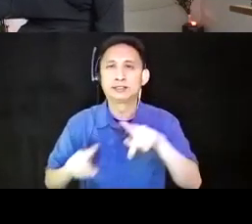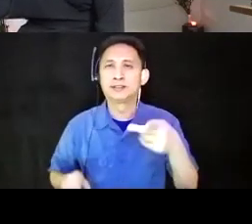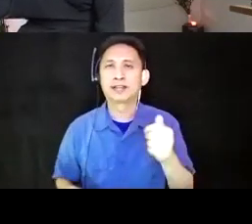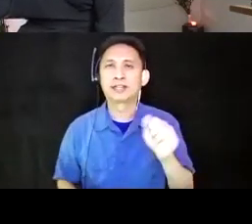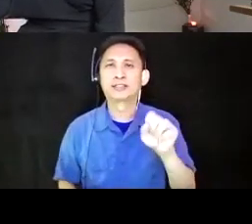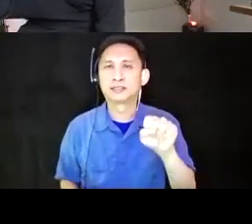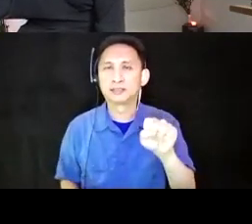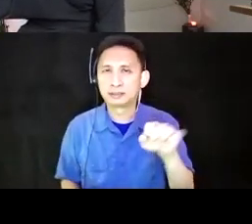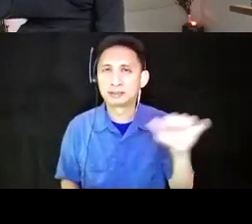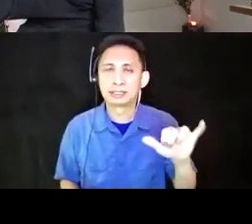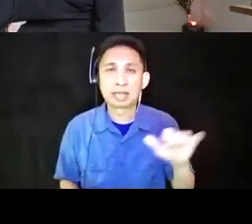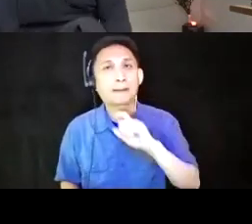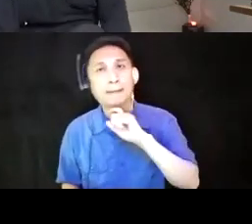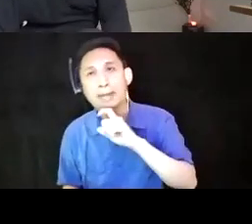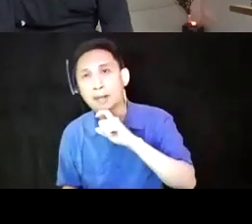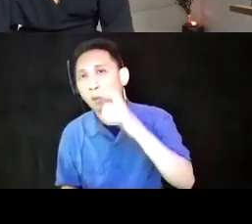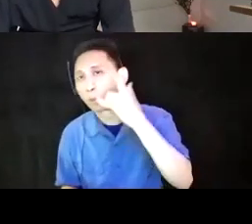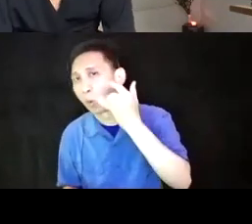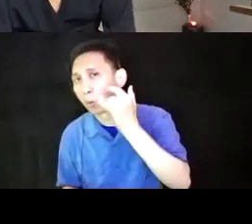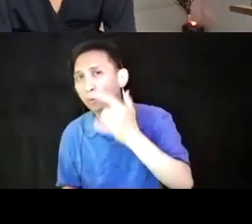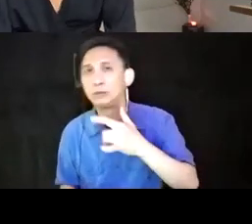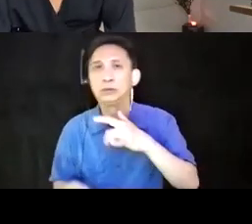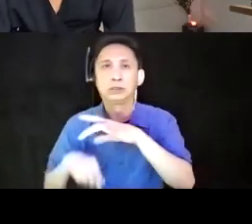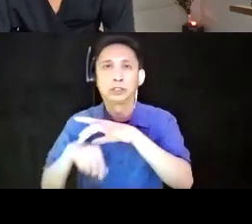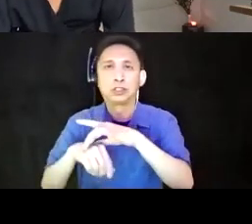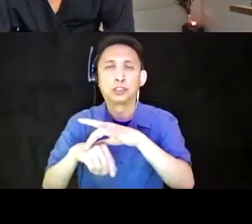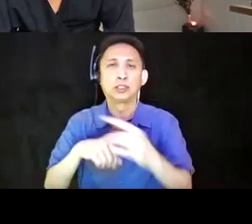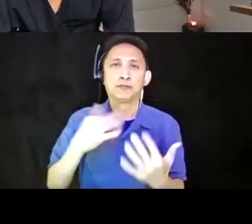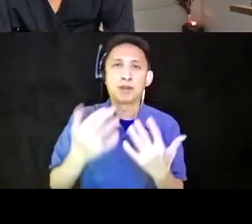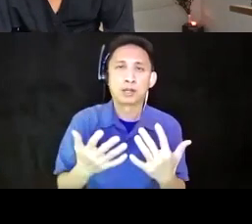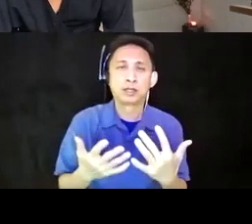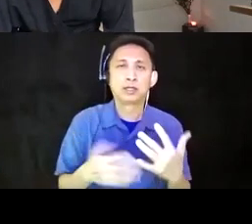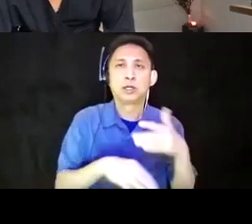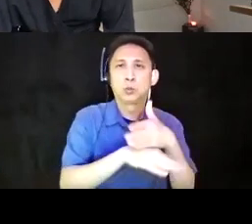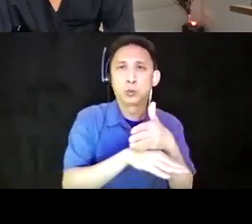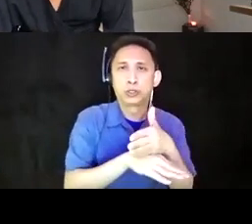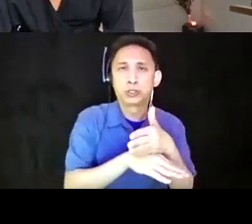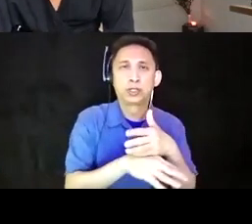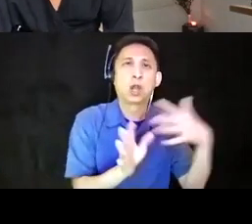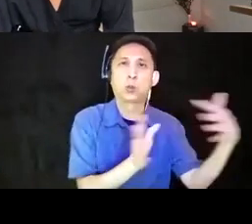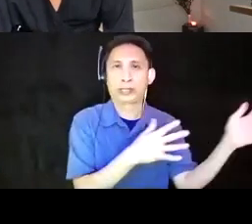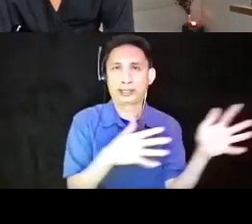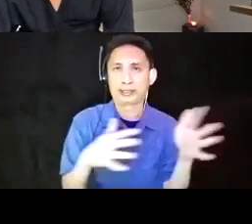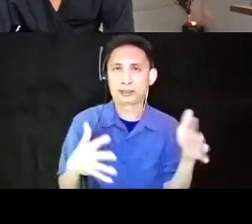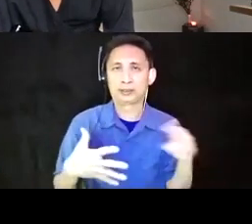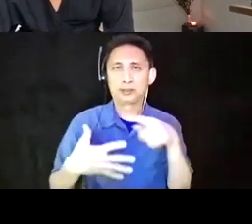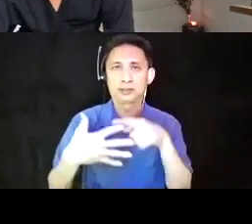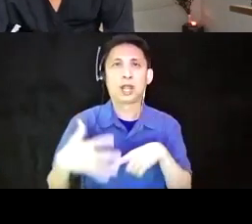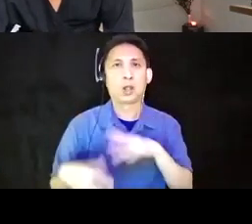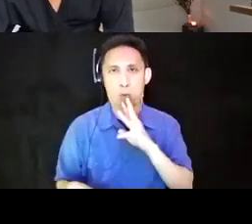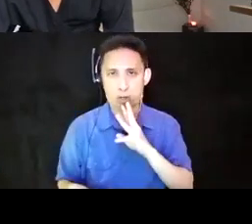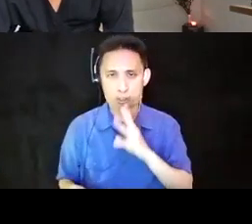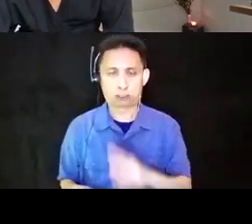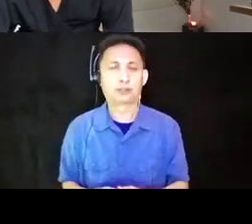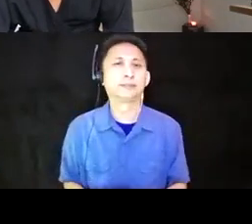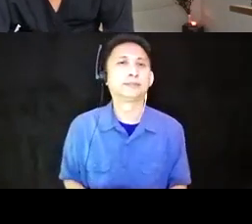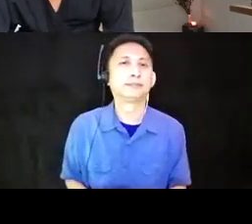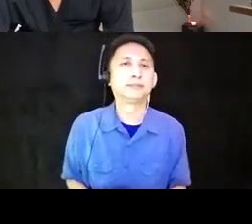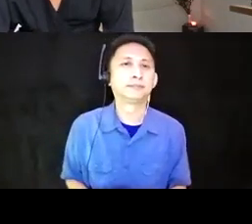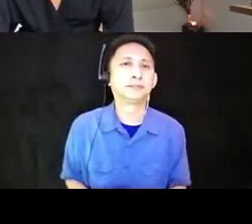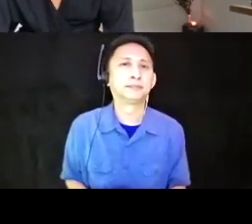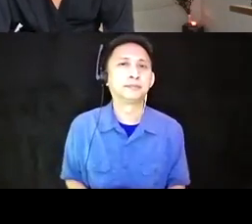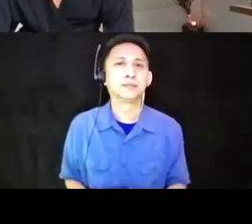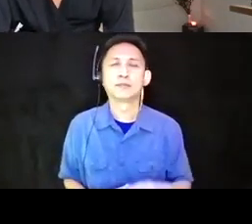gold, earth, fire, wood and wind, and water. It